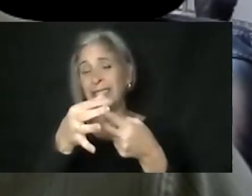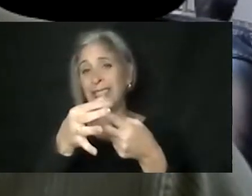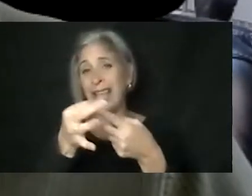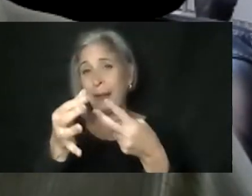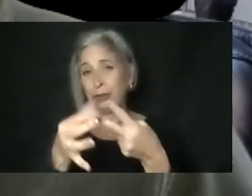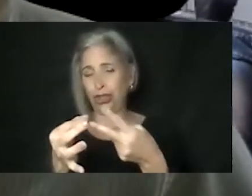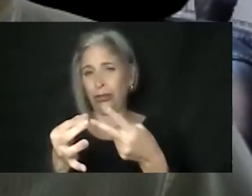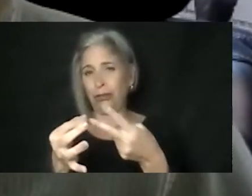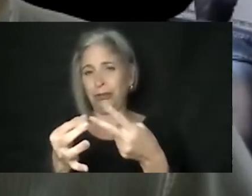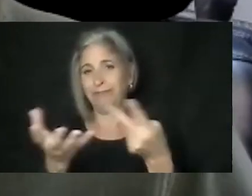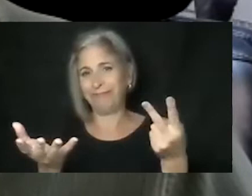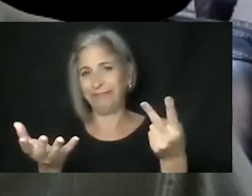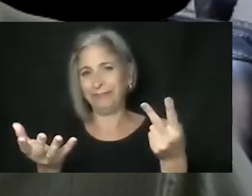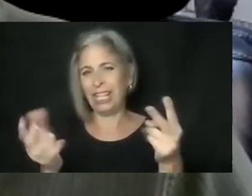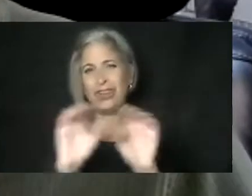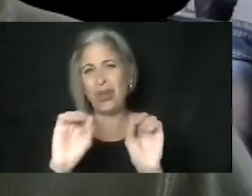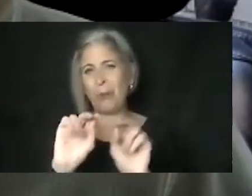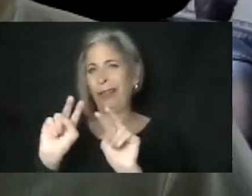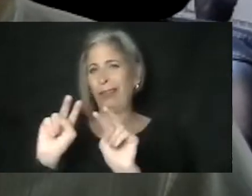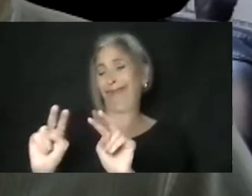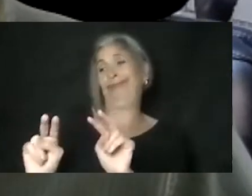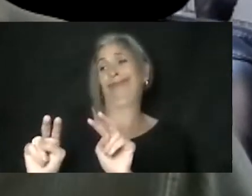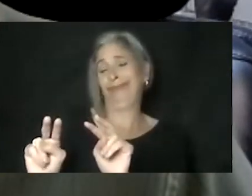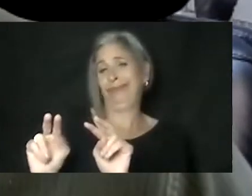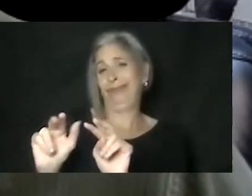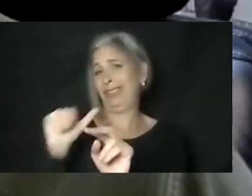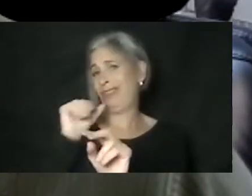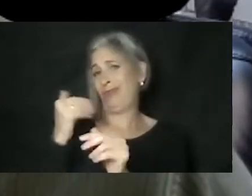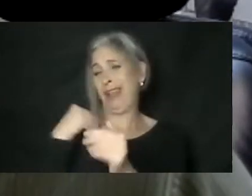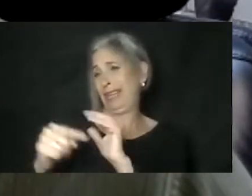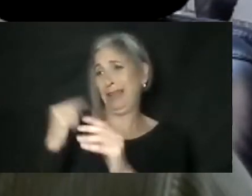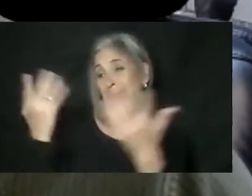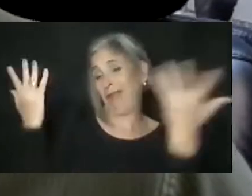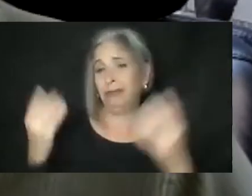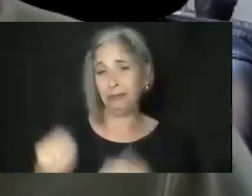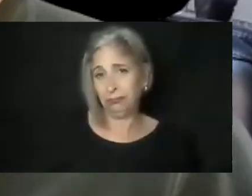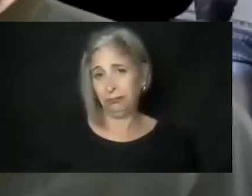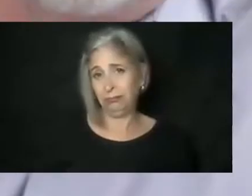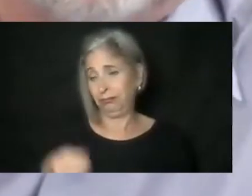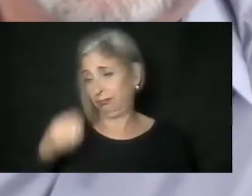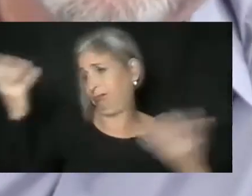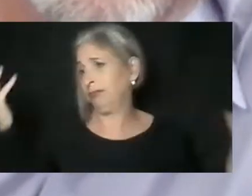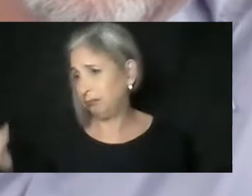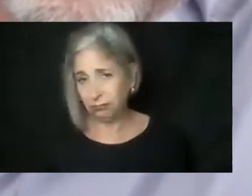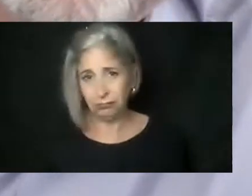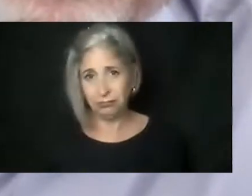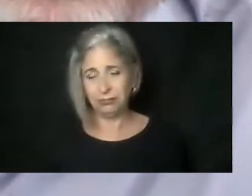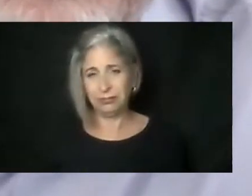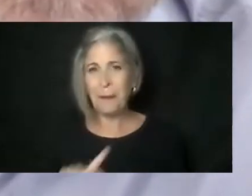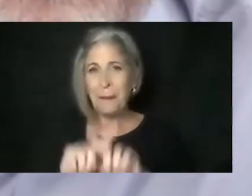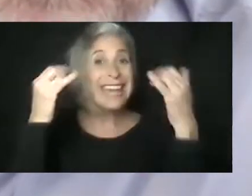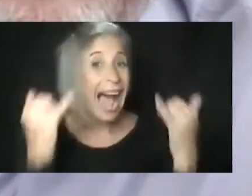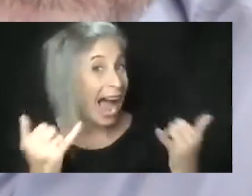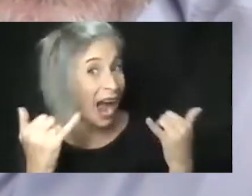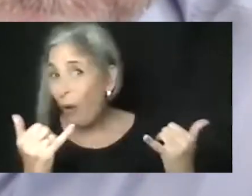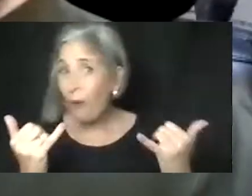in 1996, nobody looked at you like you were nuts if you said, "I don't have an email account. I don't do email." Whereas